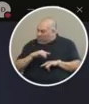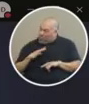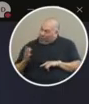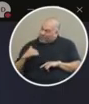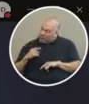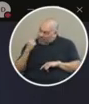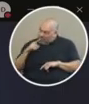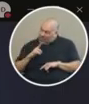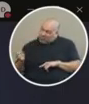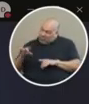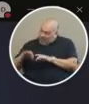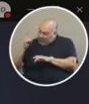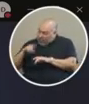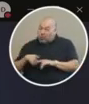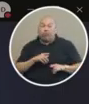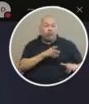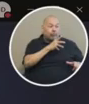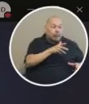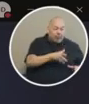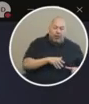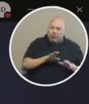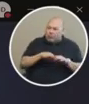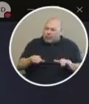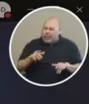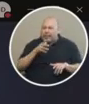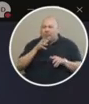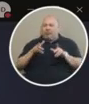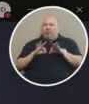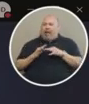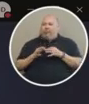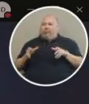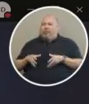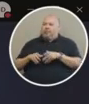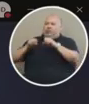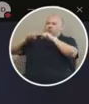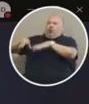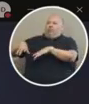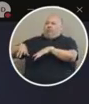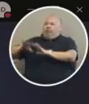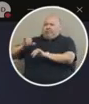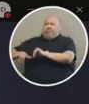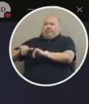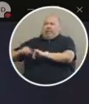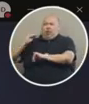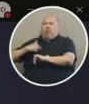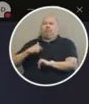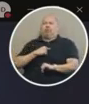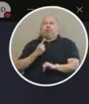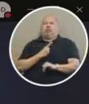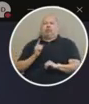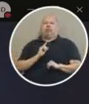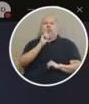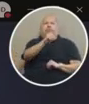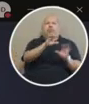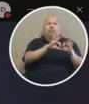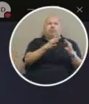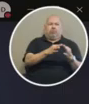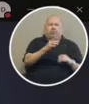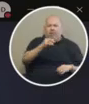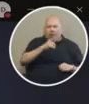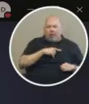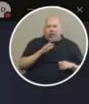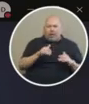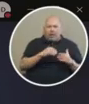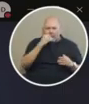deed. Pick up your supplies for your grandmother, for your children, for your family. Drop them off as you're going. Taking the entire family, the entire clan